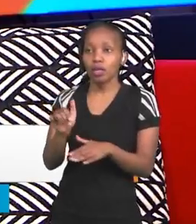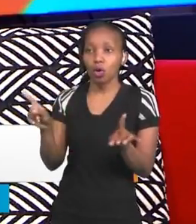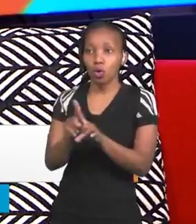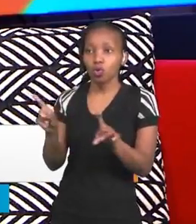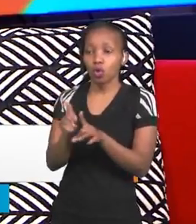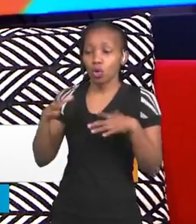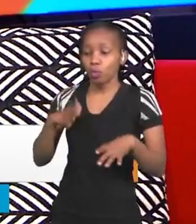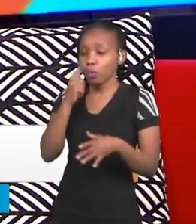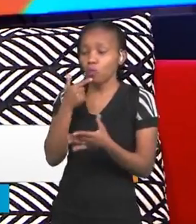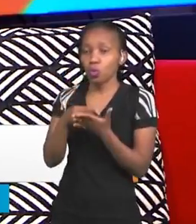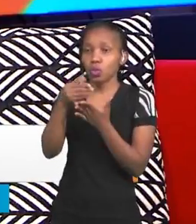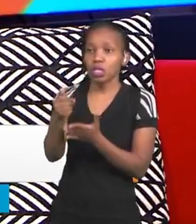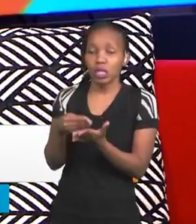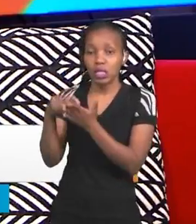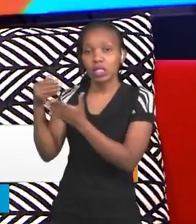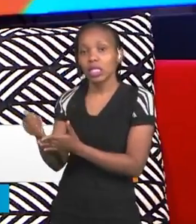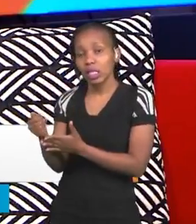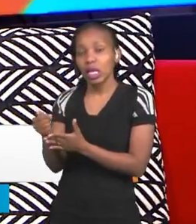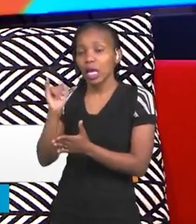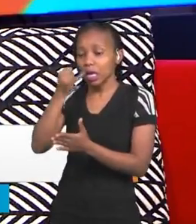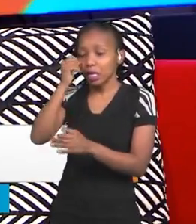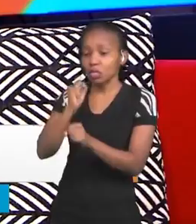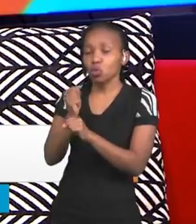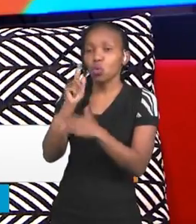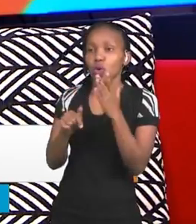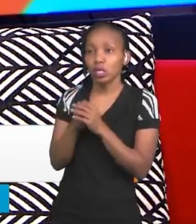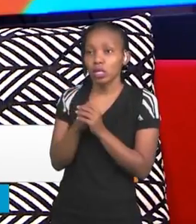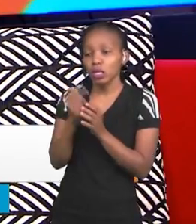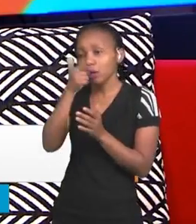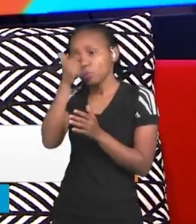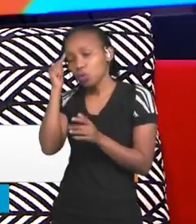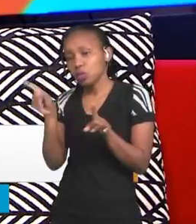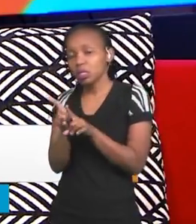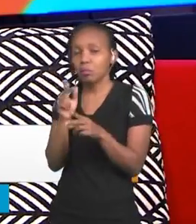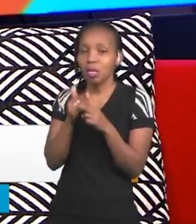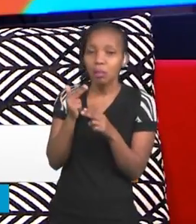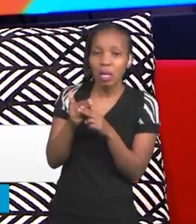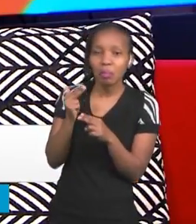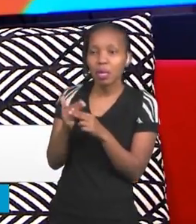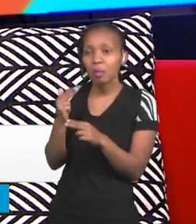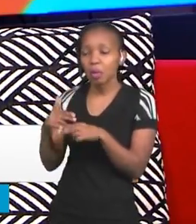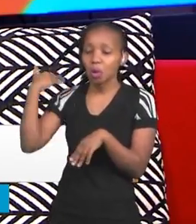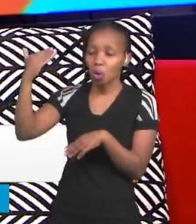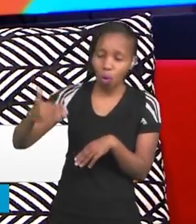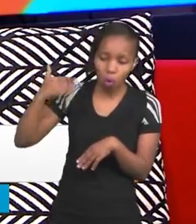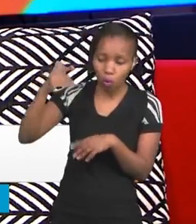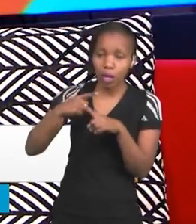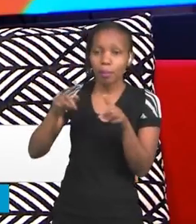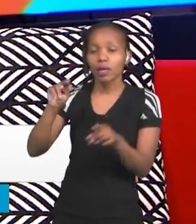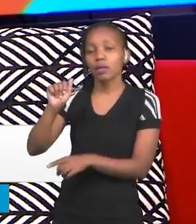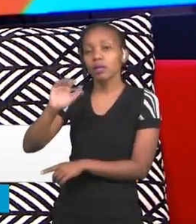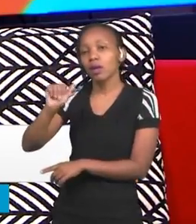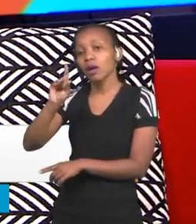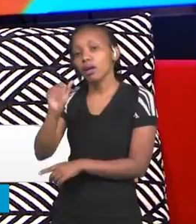cartels, how was Nakada doing about the cartels? Because same names being mentioned, day in, day out, but what are they doing